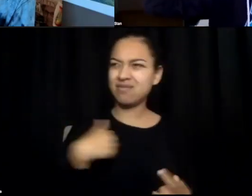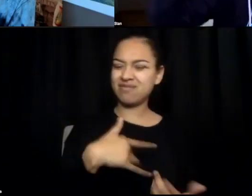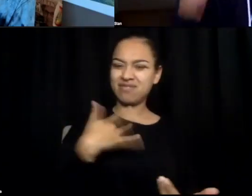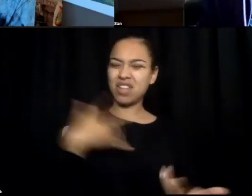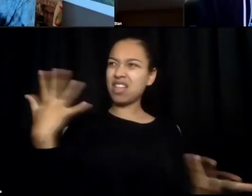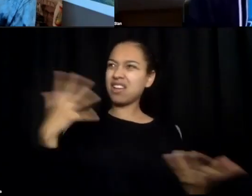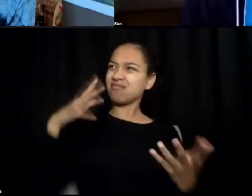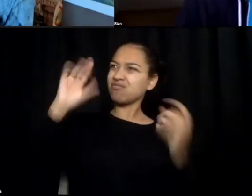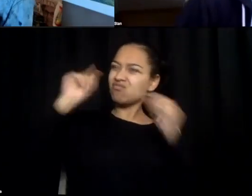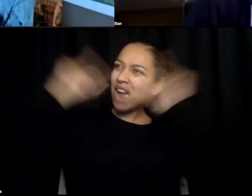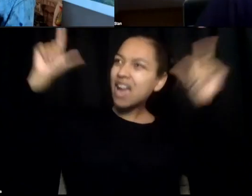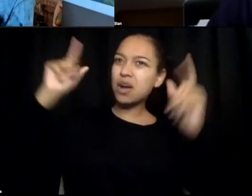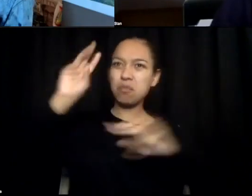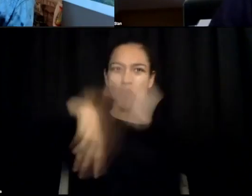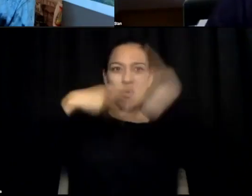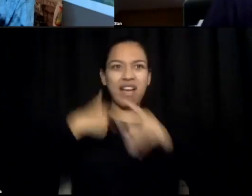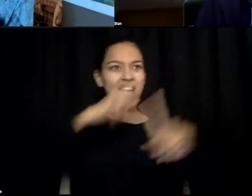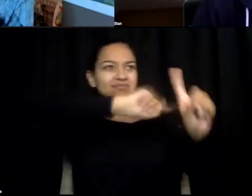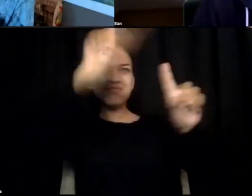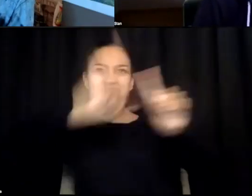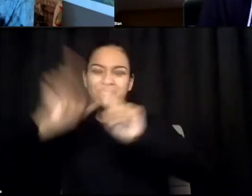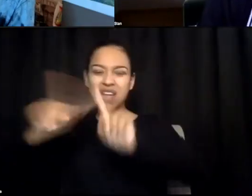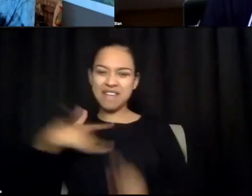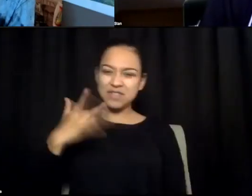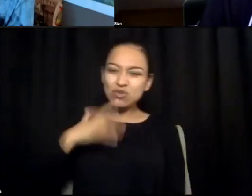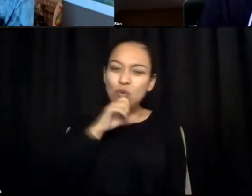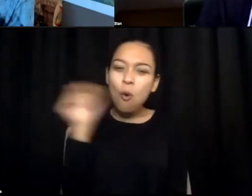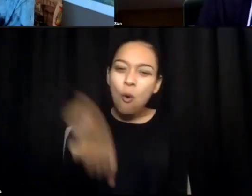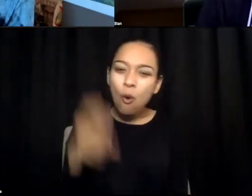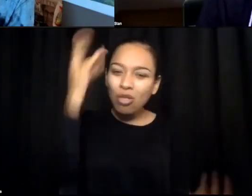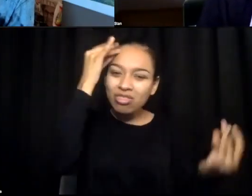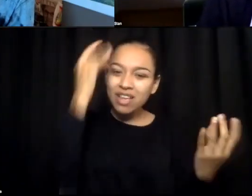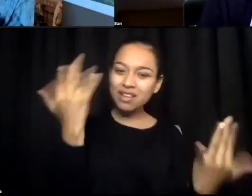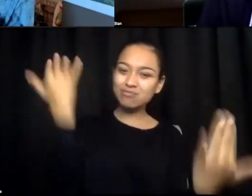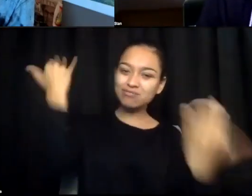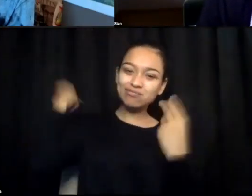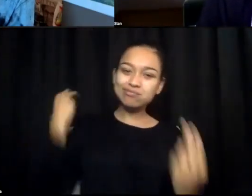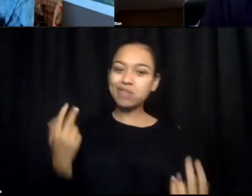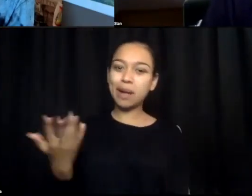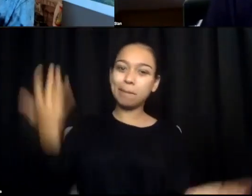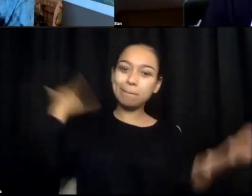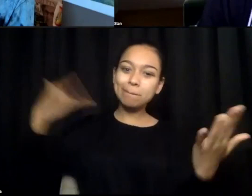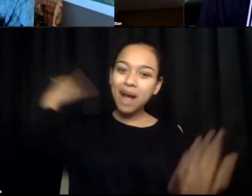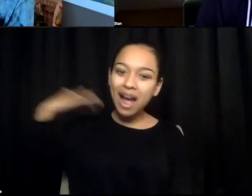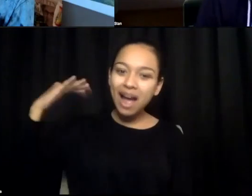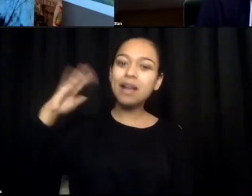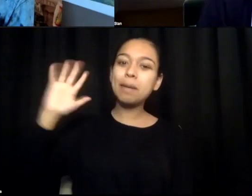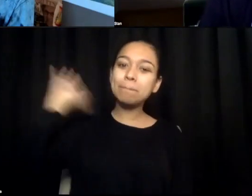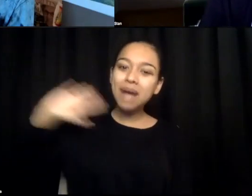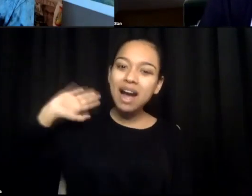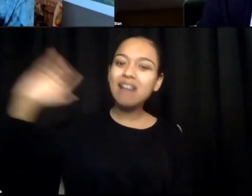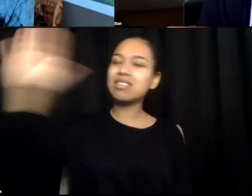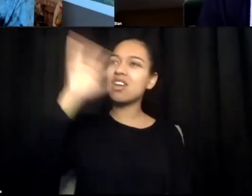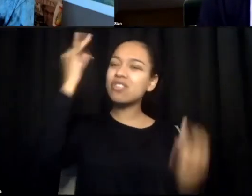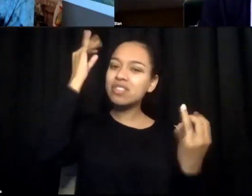why are you, I mean, that is such old thinking to me. Yeah. And we should have voices for everybody.